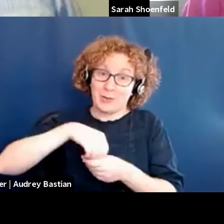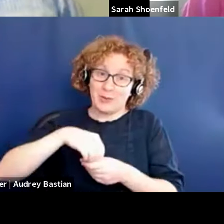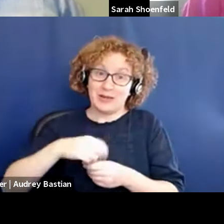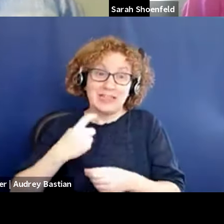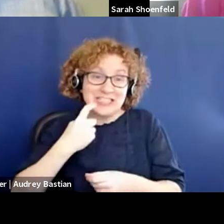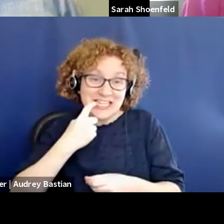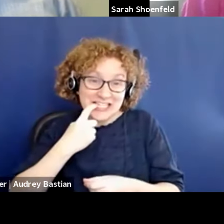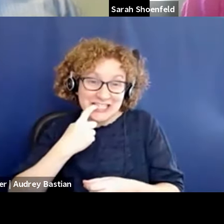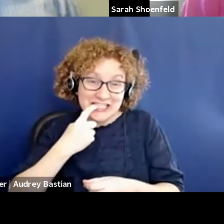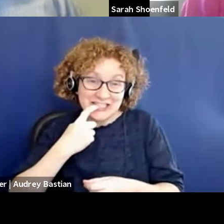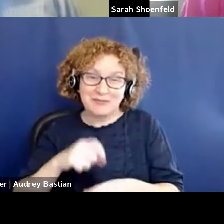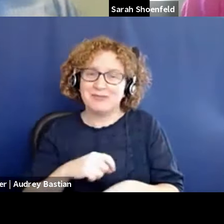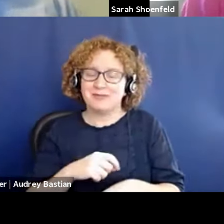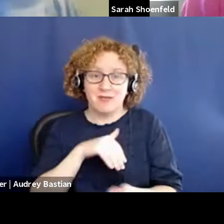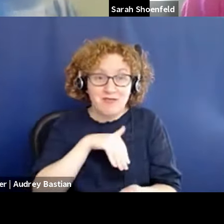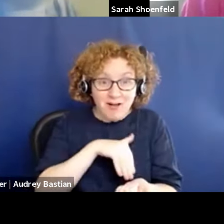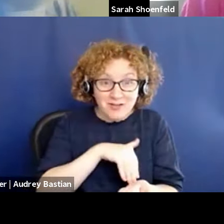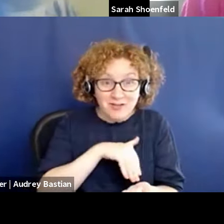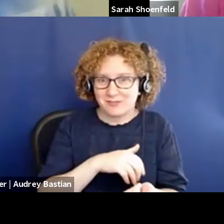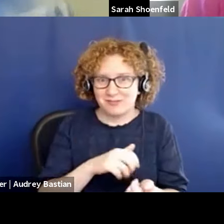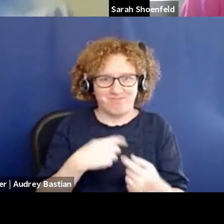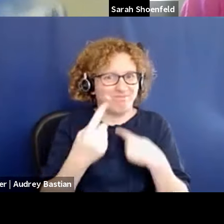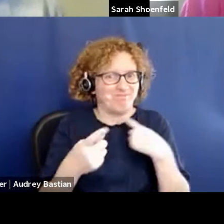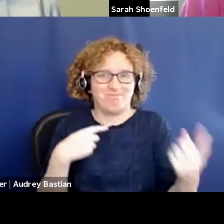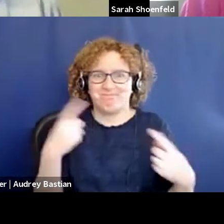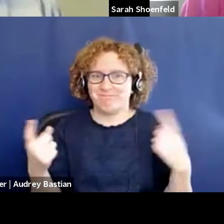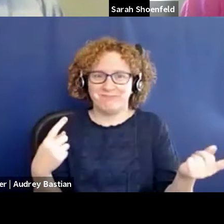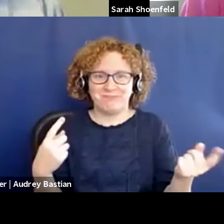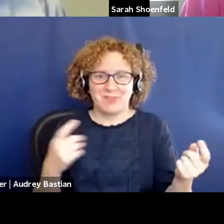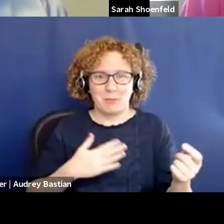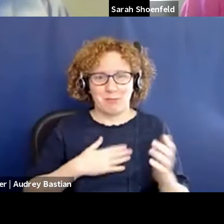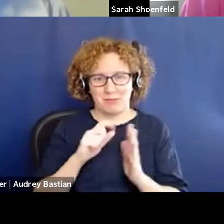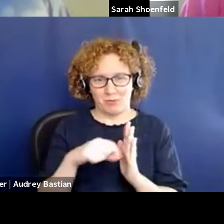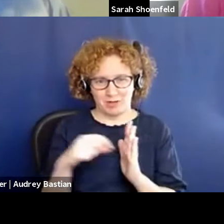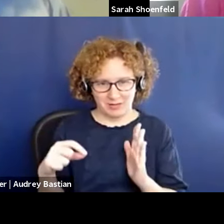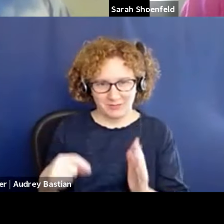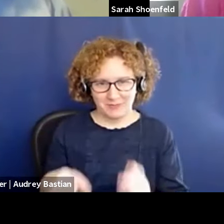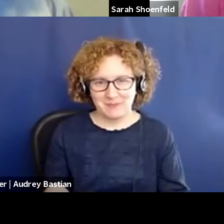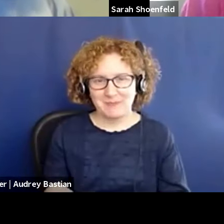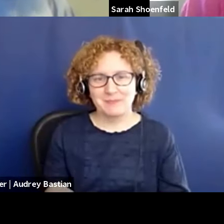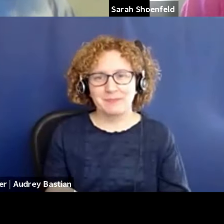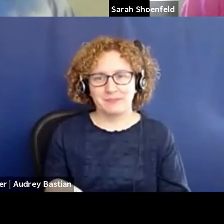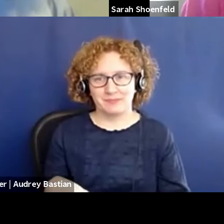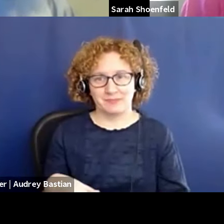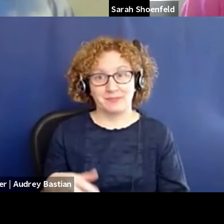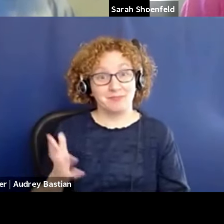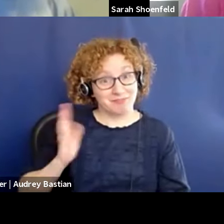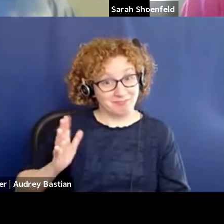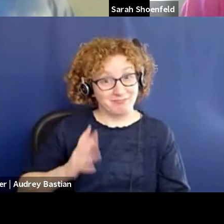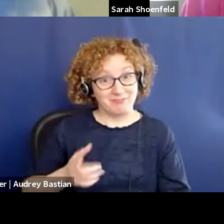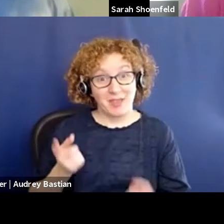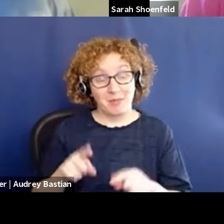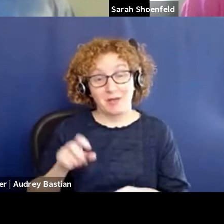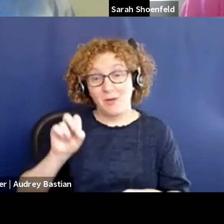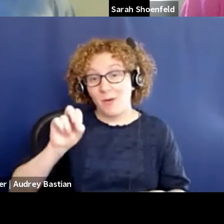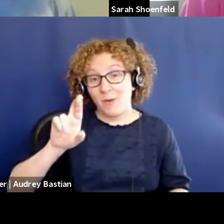dentist, doctor, all of them, about my projects. Because it's happened, the orthodontist